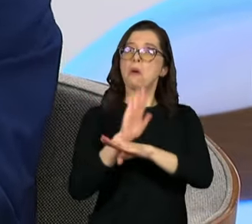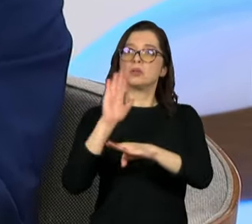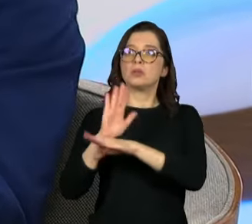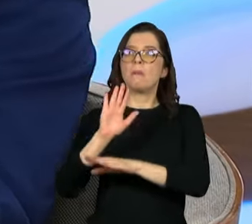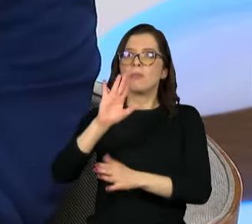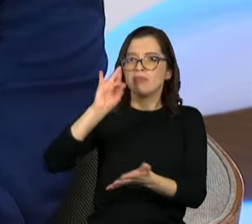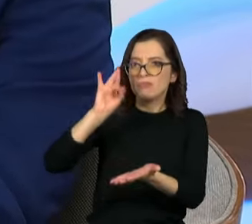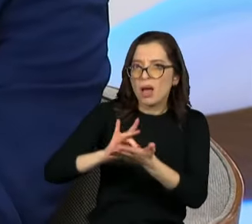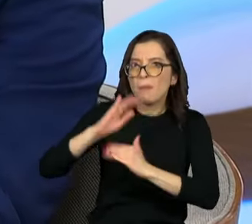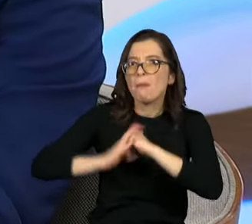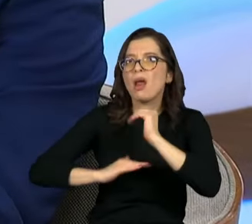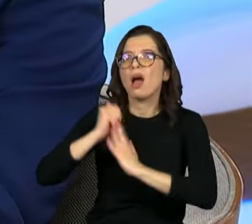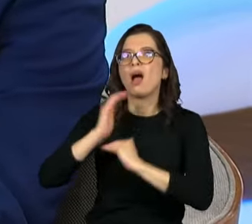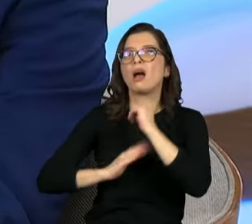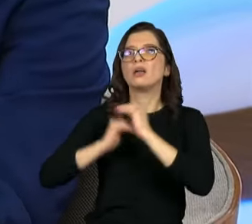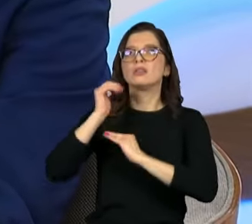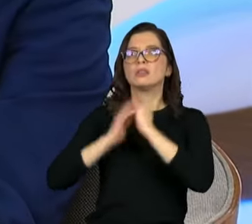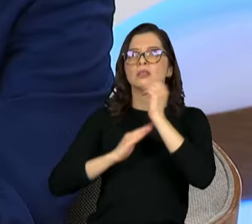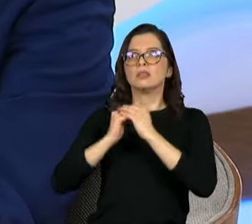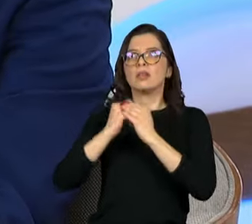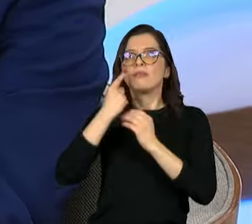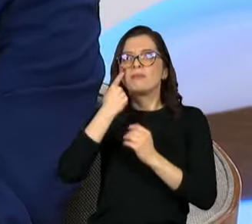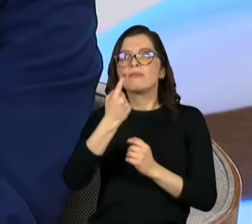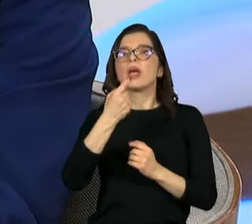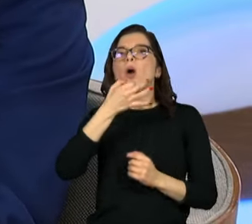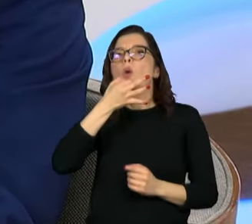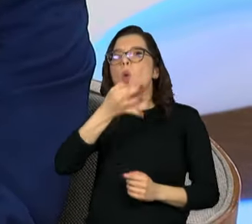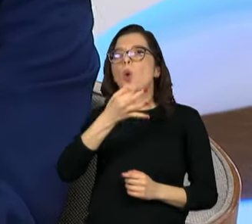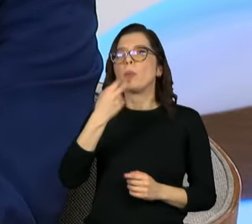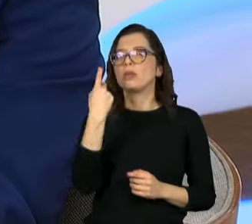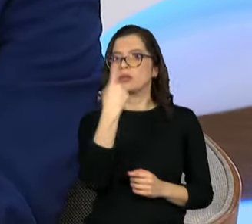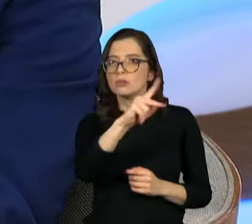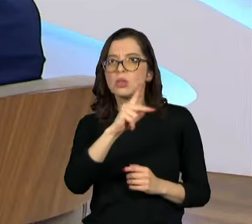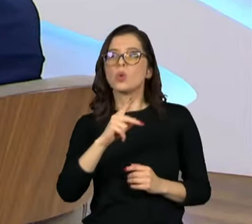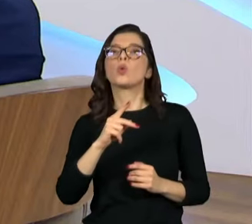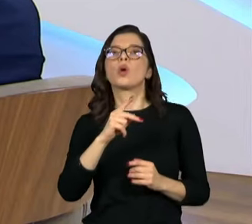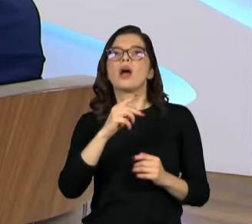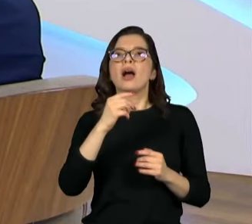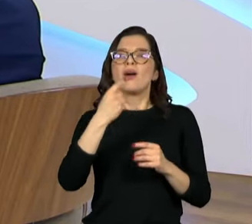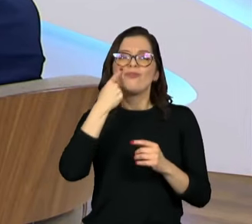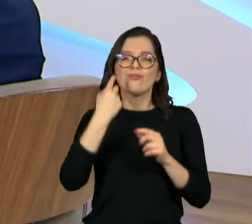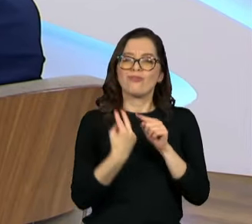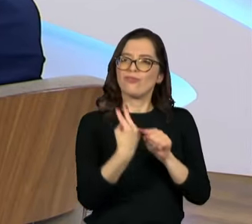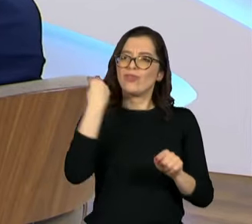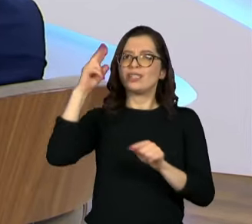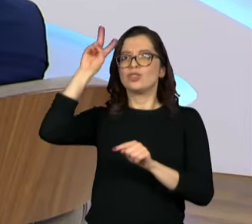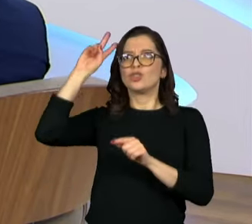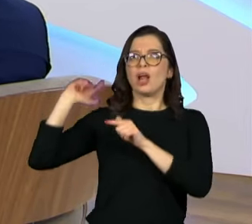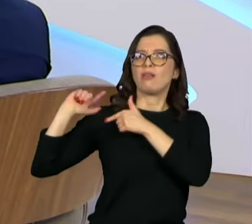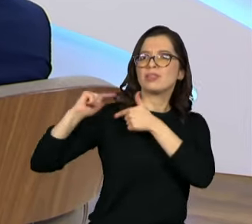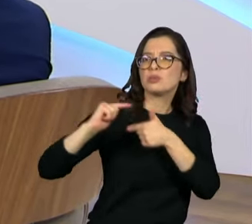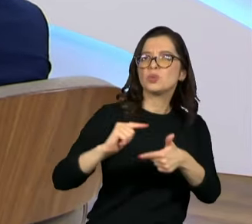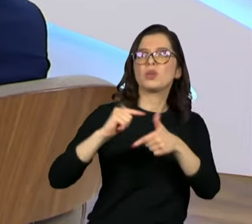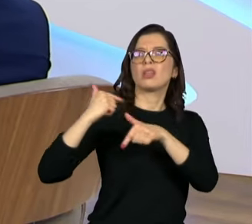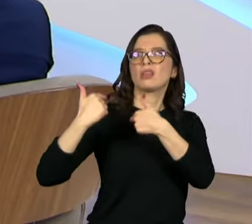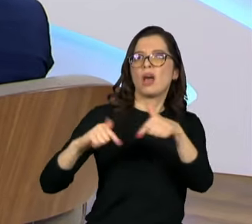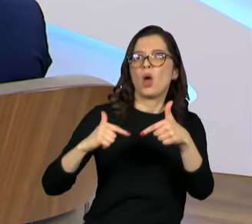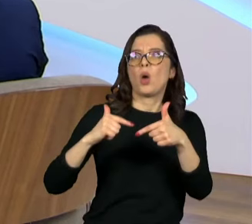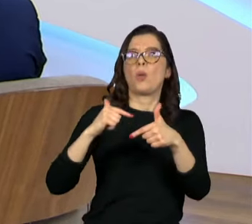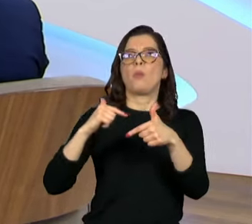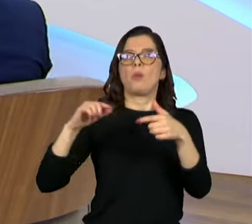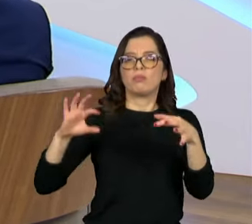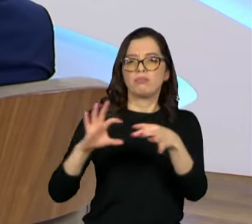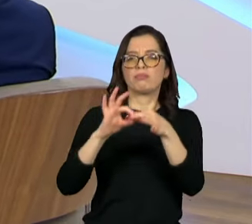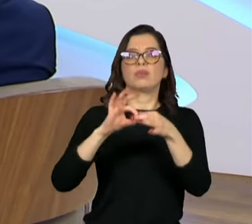practice? Part of what it means, to go to your point about the civic tradition, seeing work in relation to